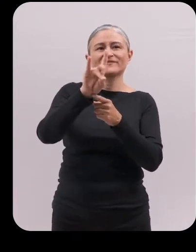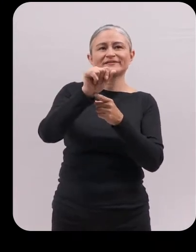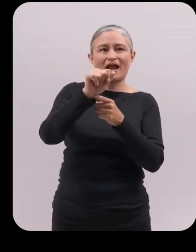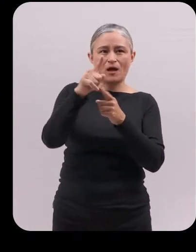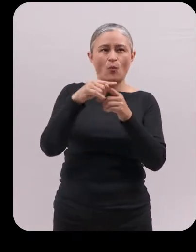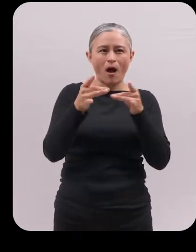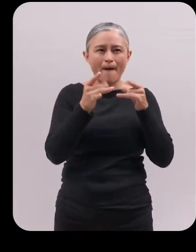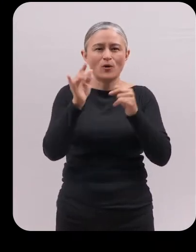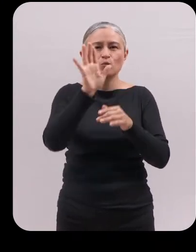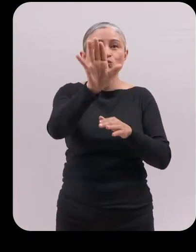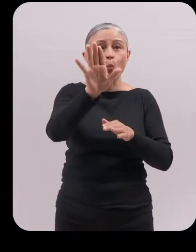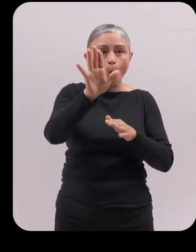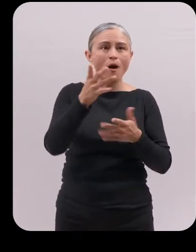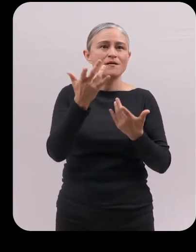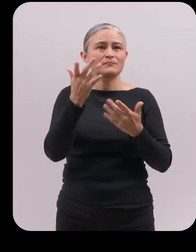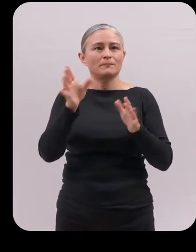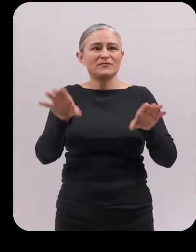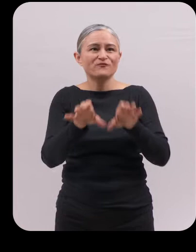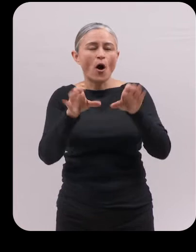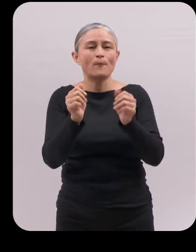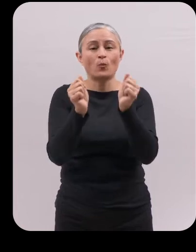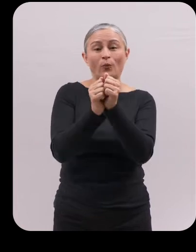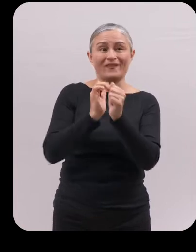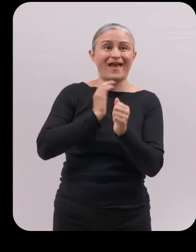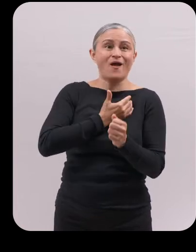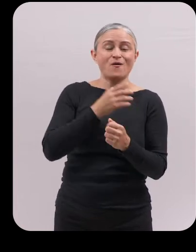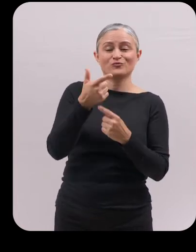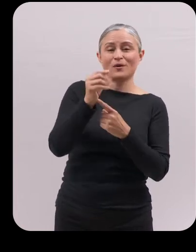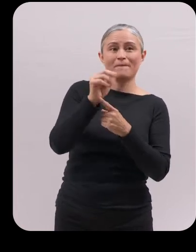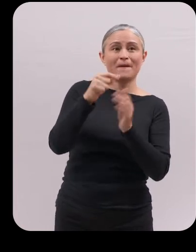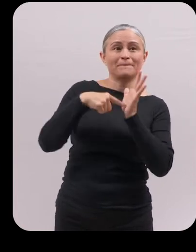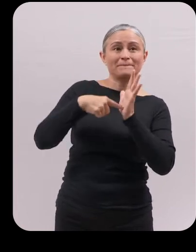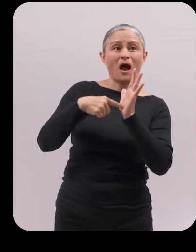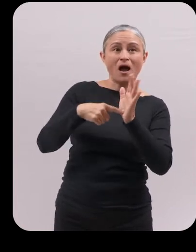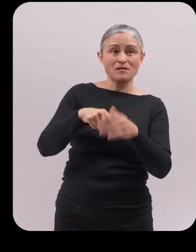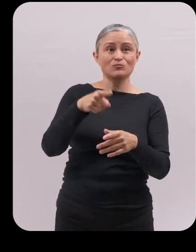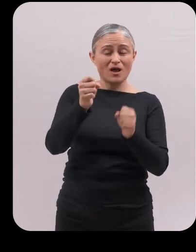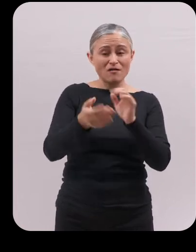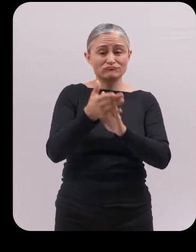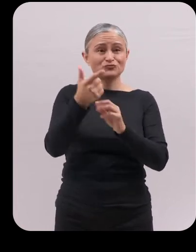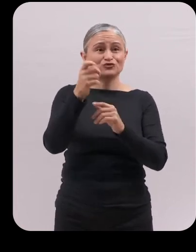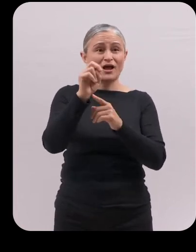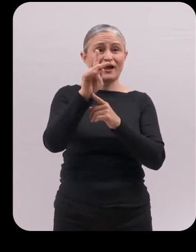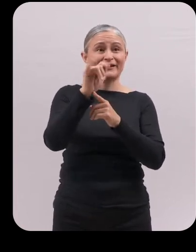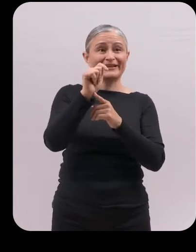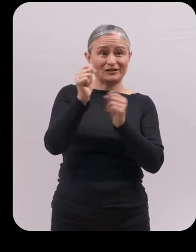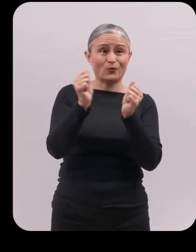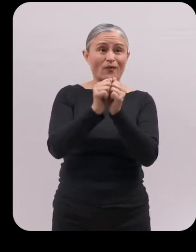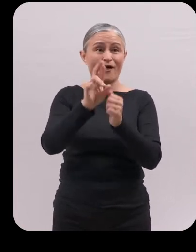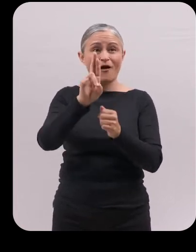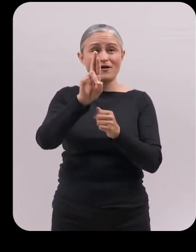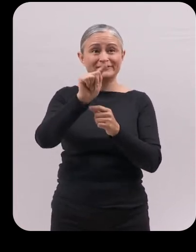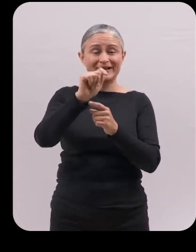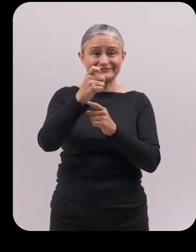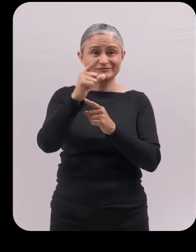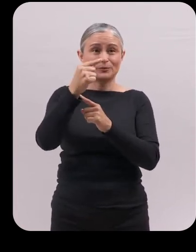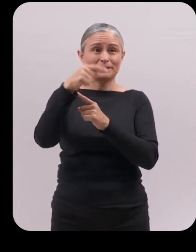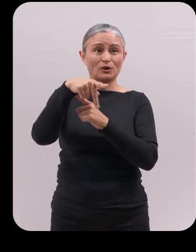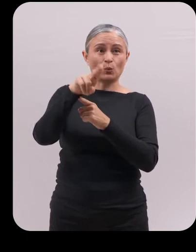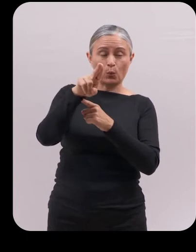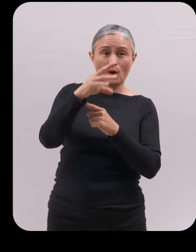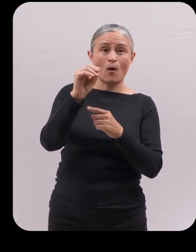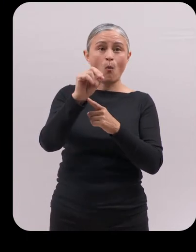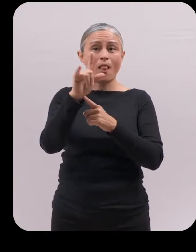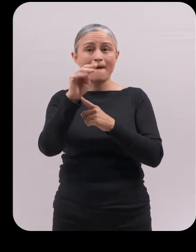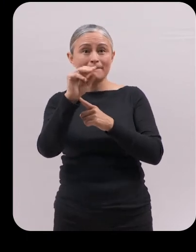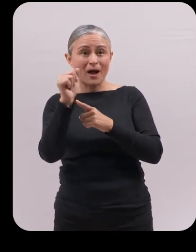optimize your inference performance with our Gemma models. You can run GenKit locally on your RTX GPU with Ollama and Gemma. And when you're ready